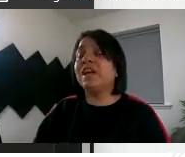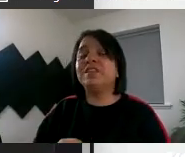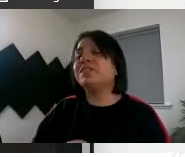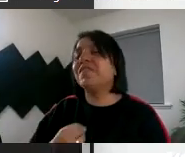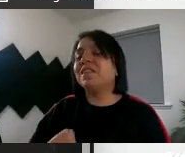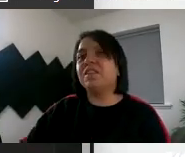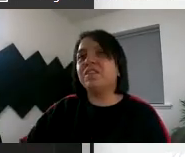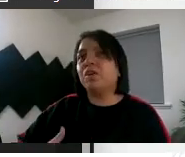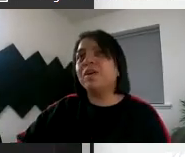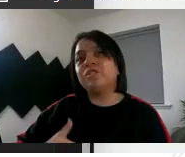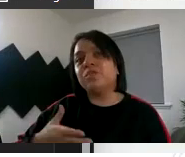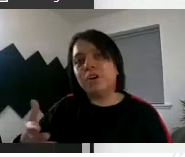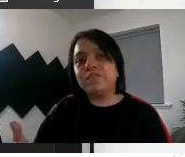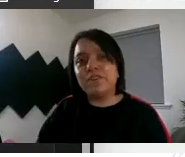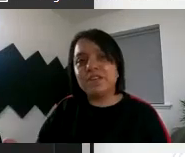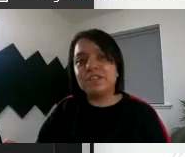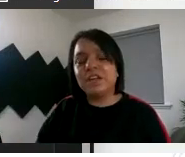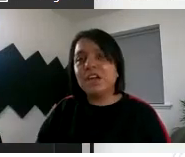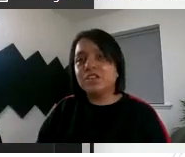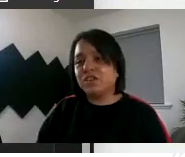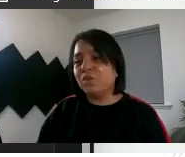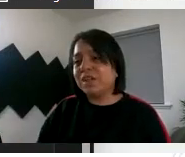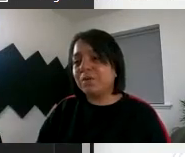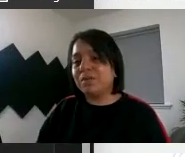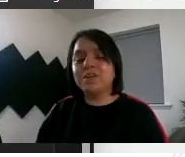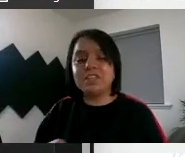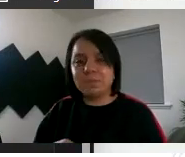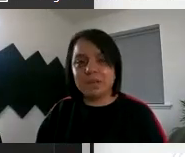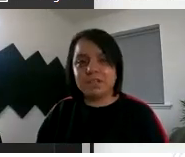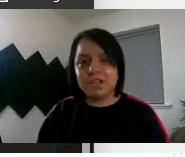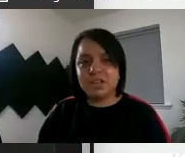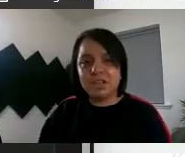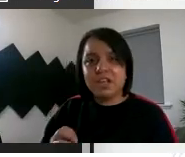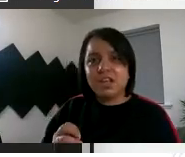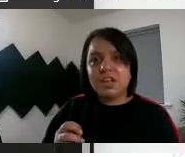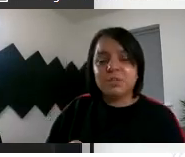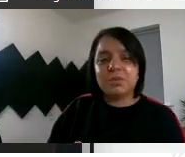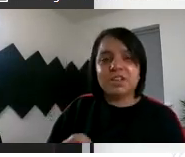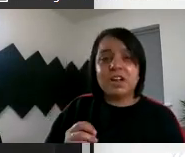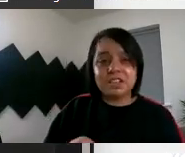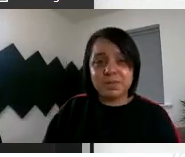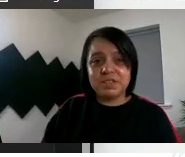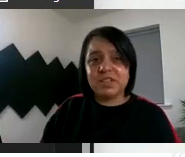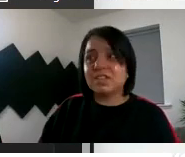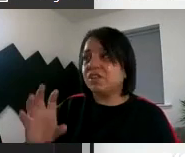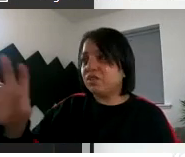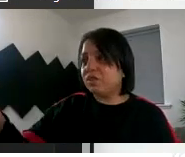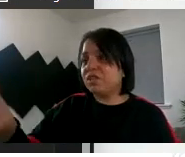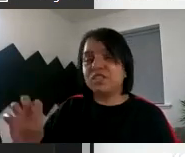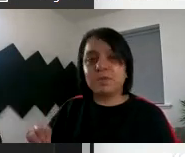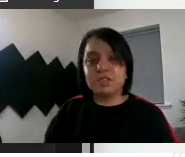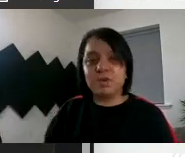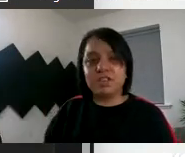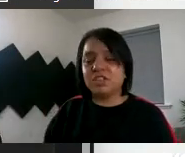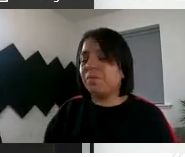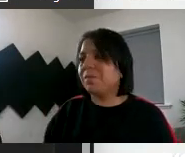ignorancy and the fact that they don't know any other word for it. So you would get people, especially people that have got disabilities, using some